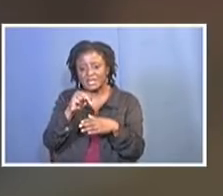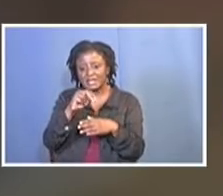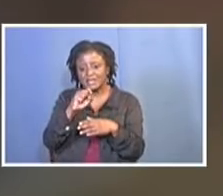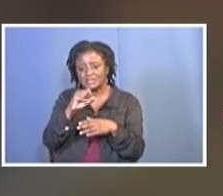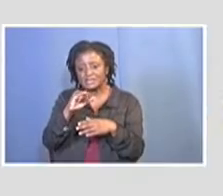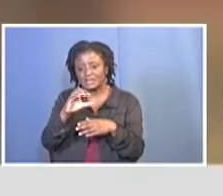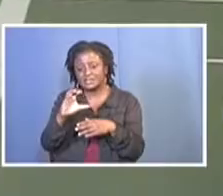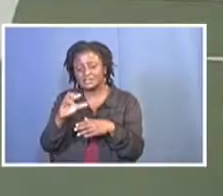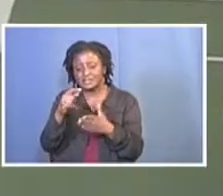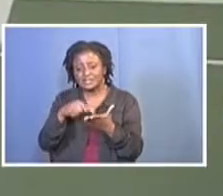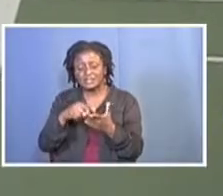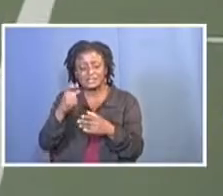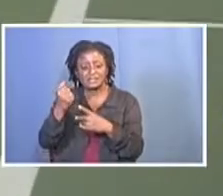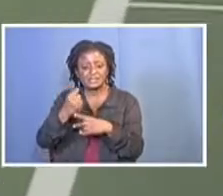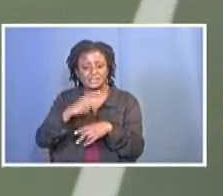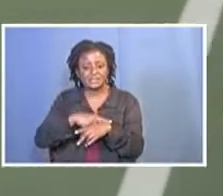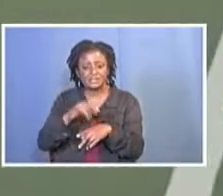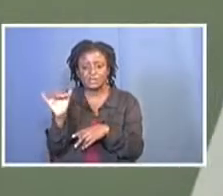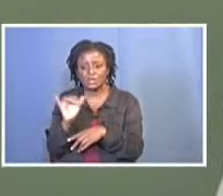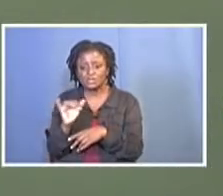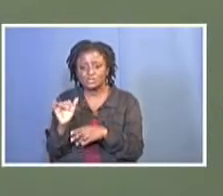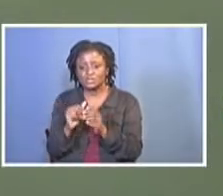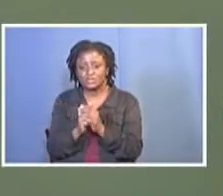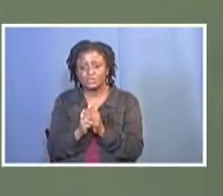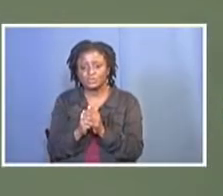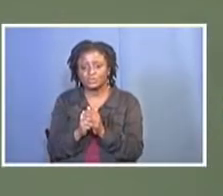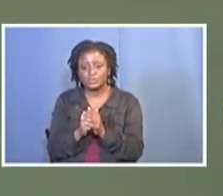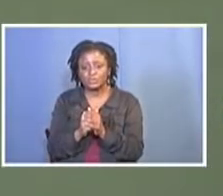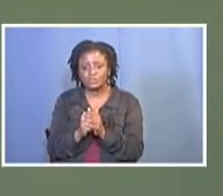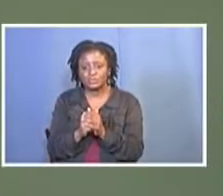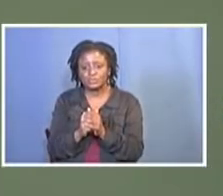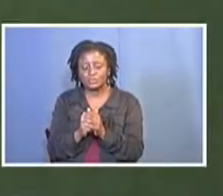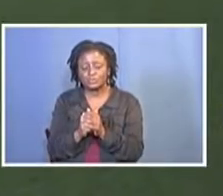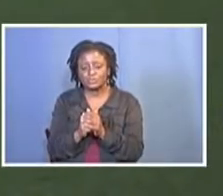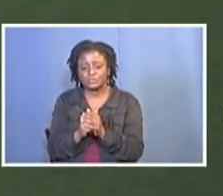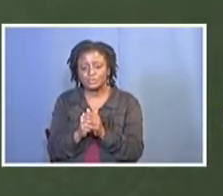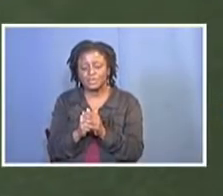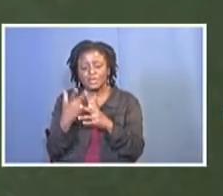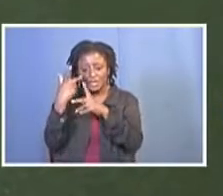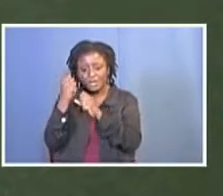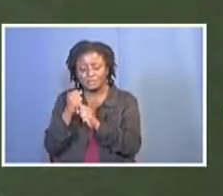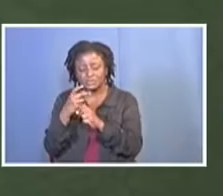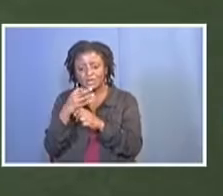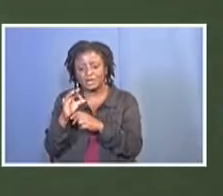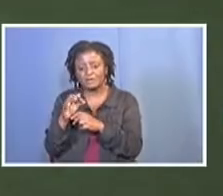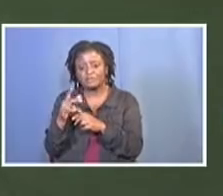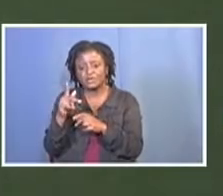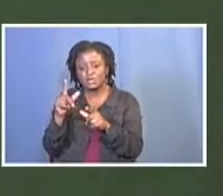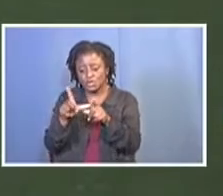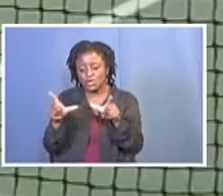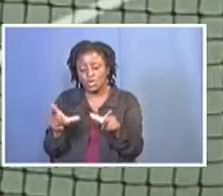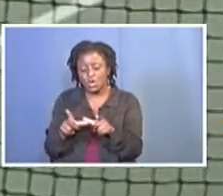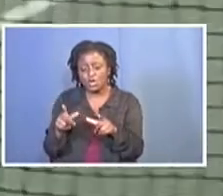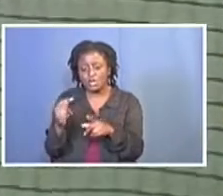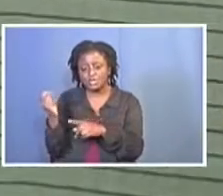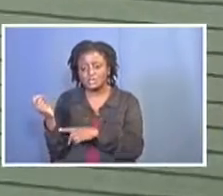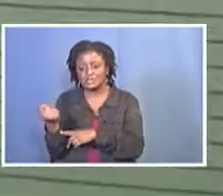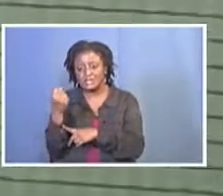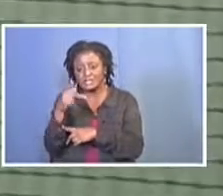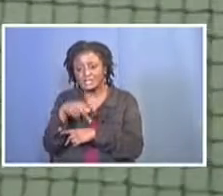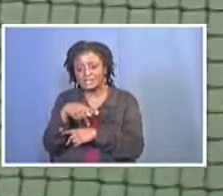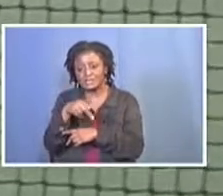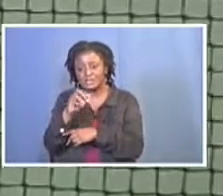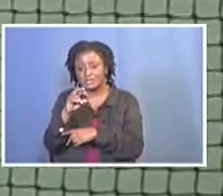well. Duplicating the accomplishments of local tennis pros have been difficult for local talents. One member of the Bahamas Lawn